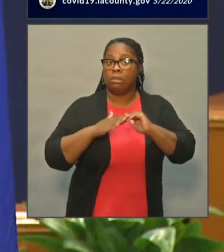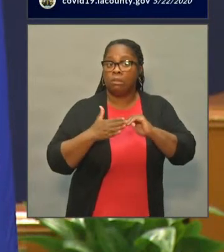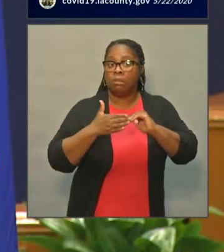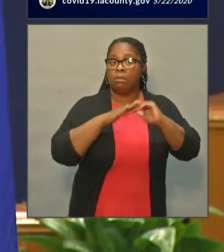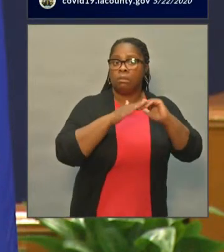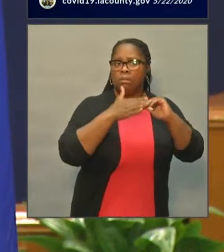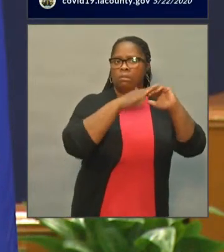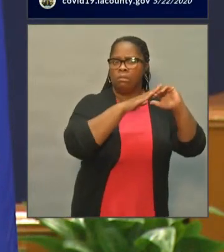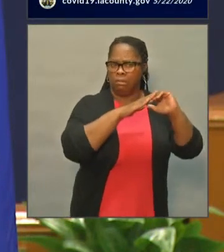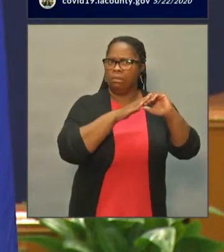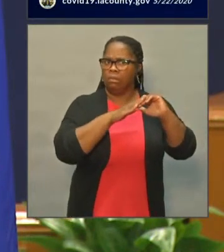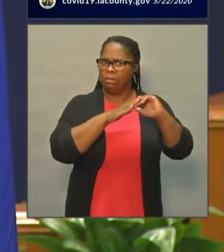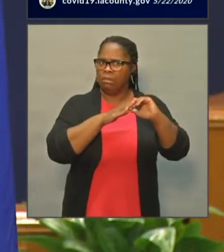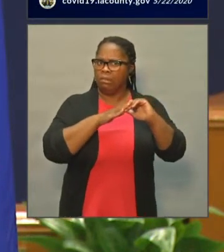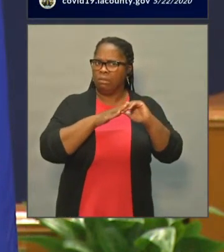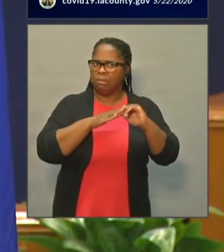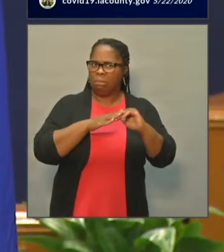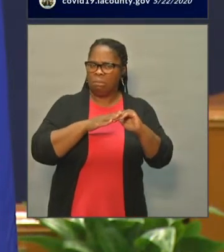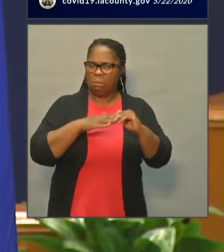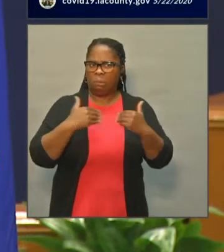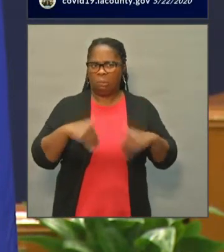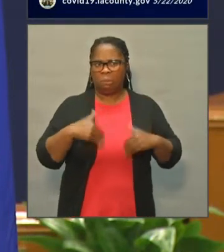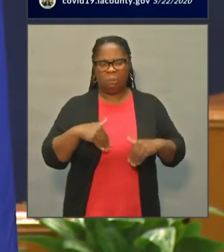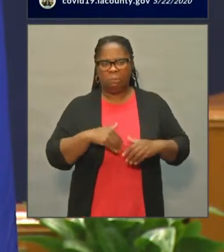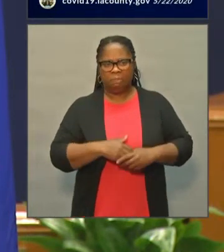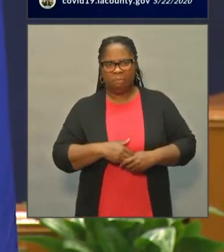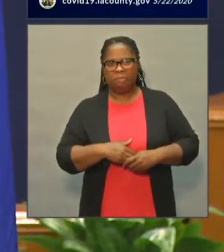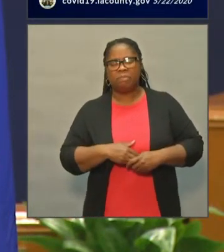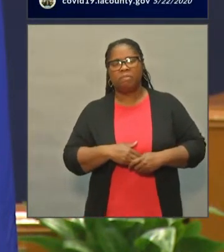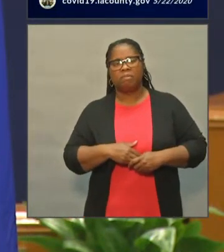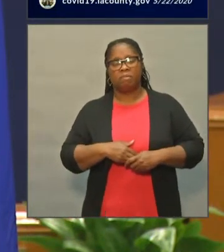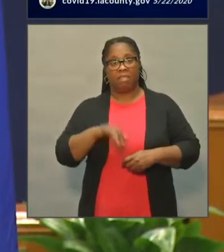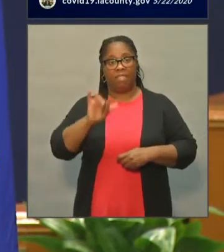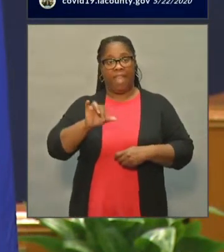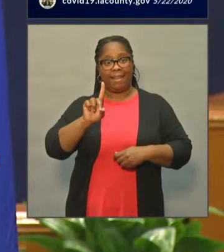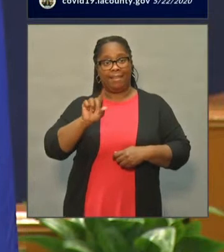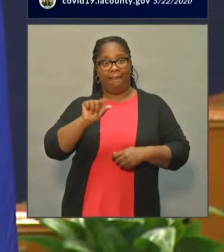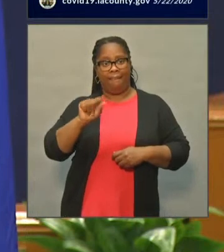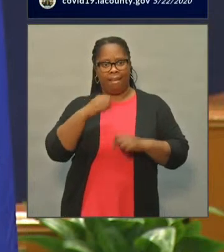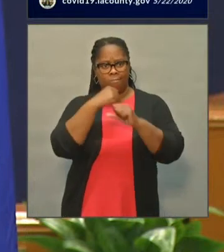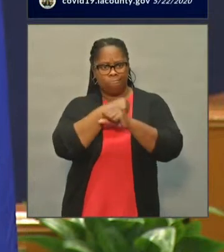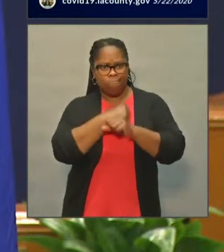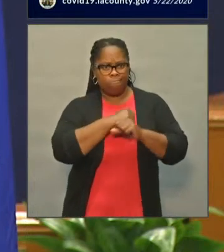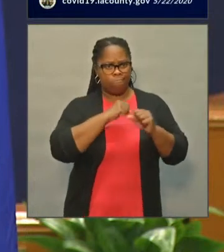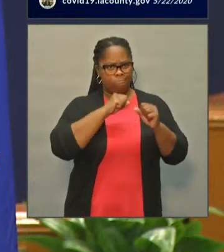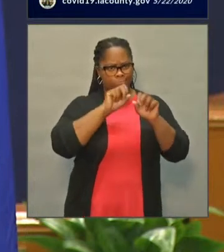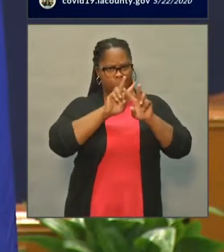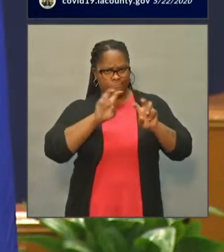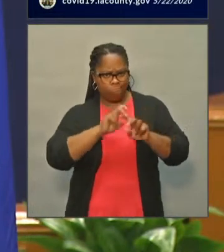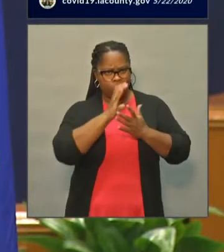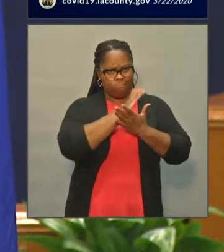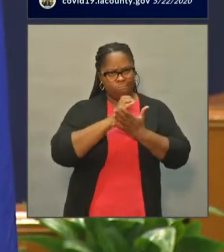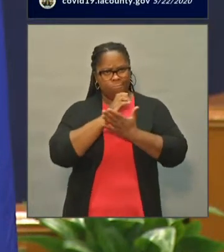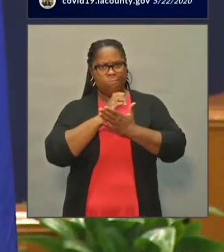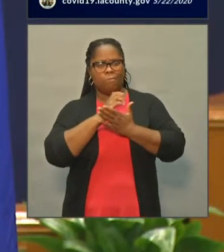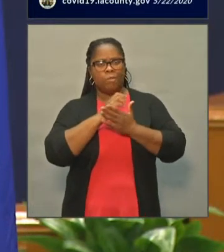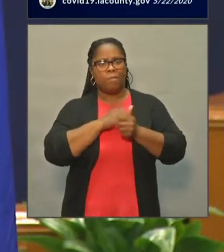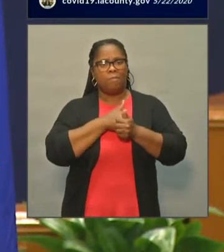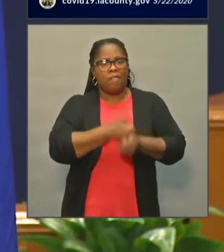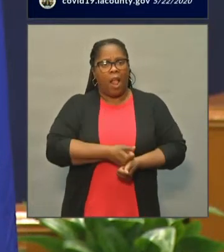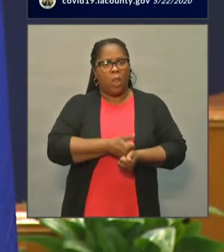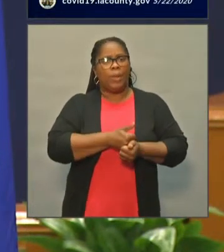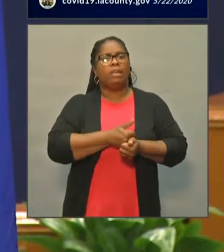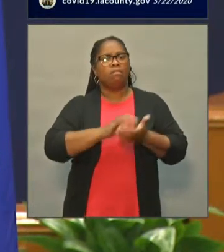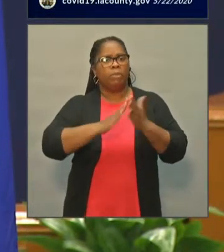across some of our subgroups. When you look at this data by community poverty levels, we continue to see that people who